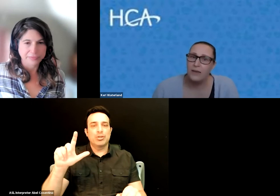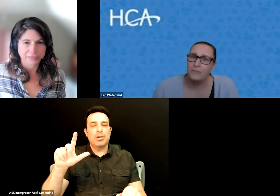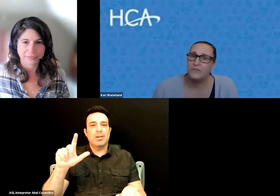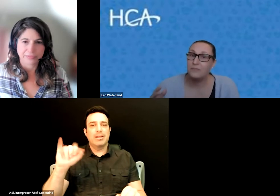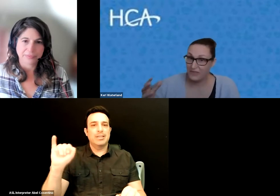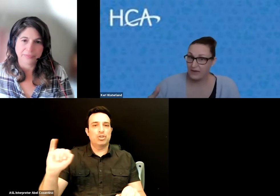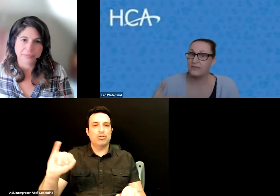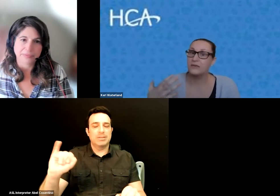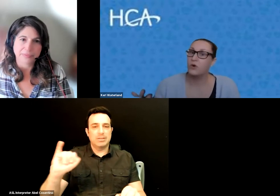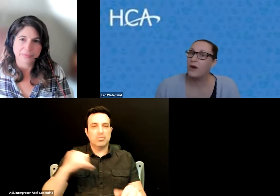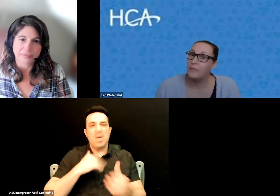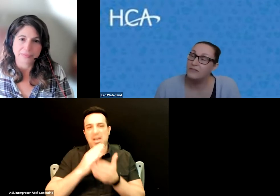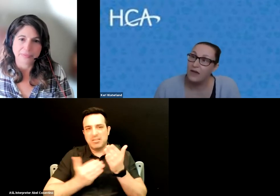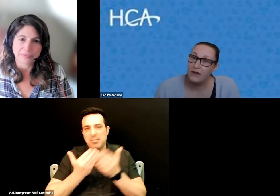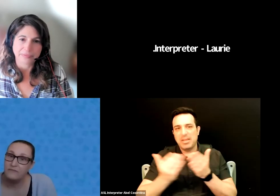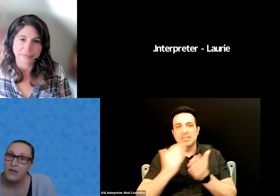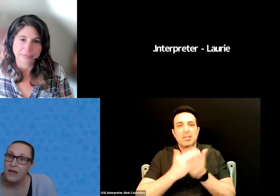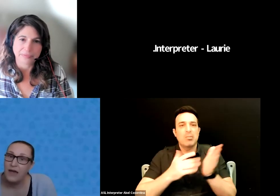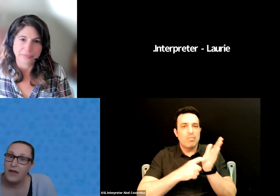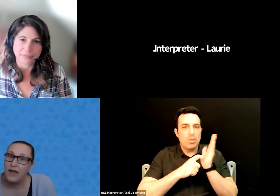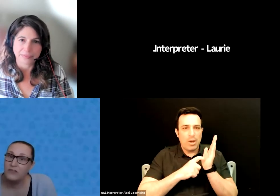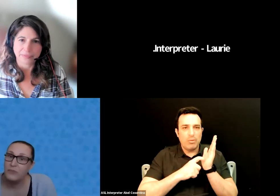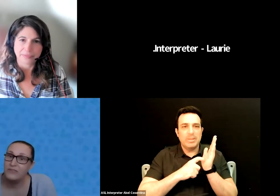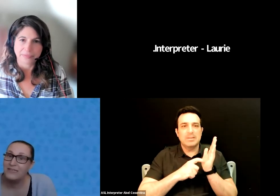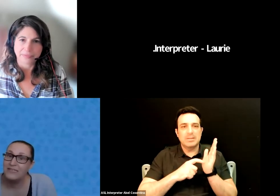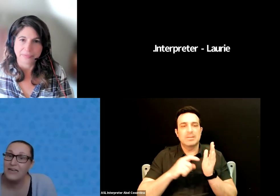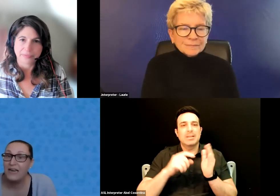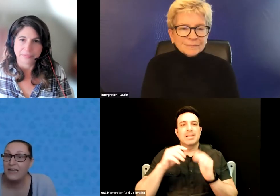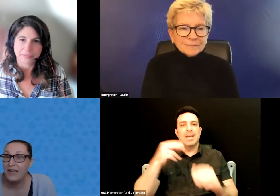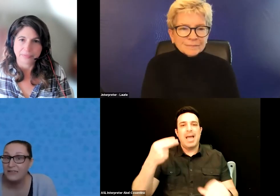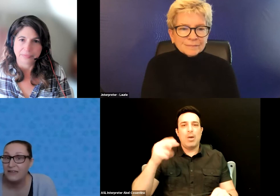are some requirements of House Bill